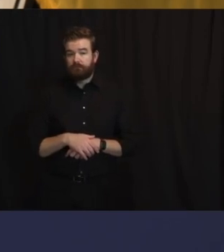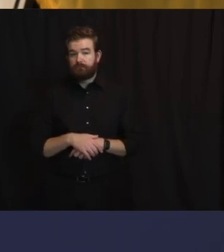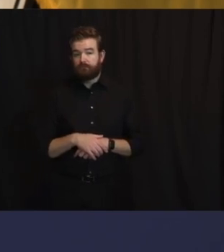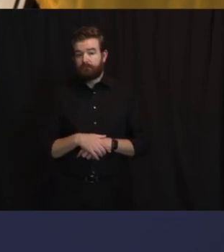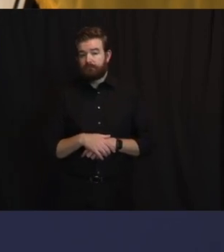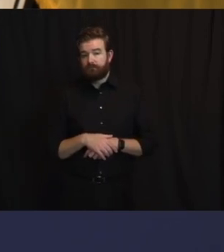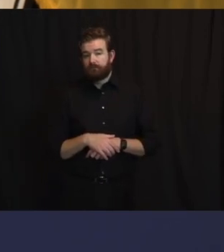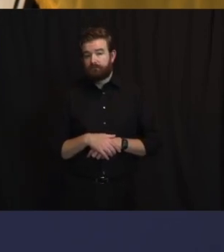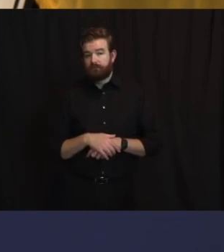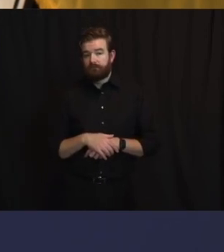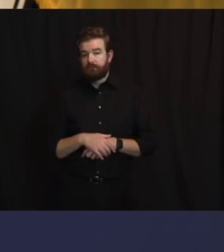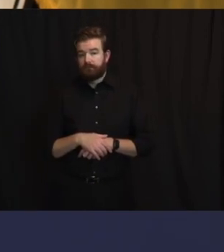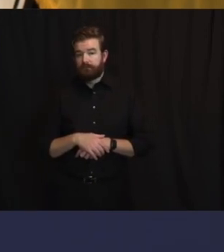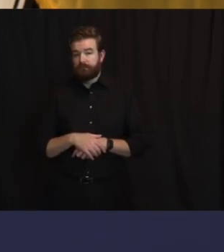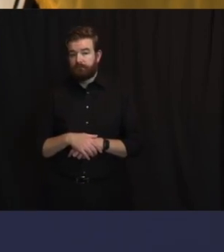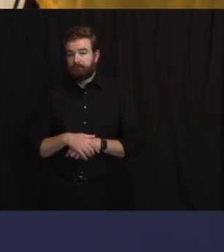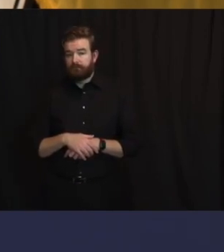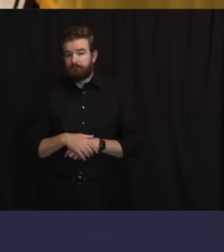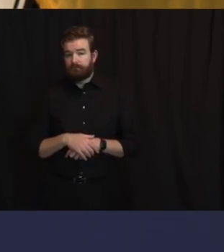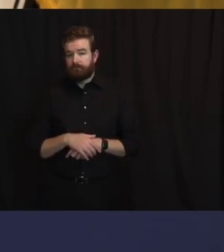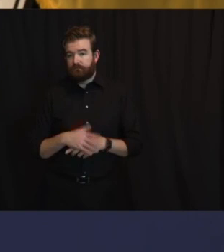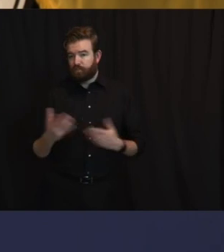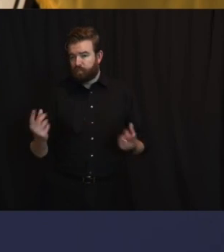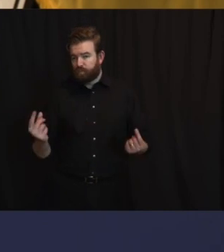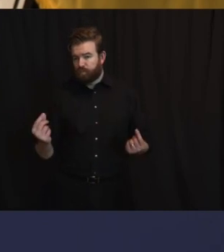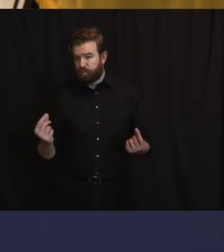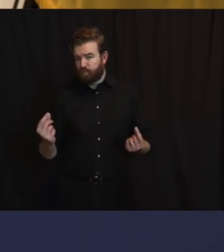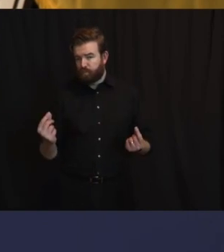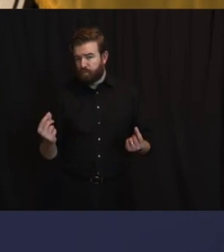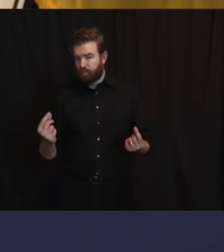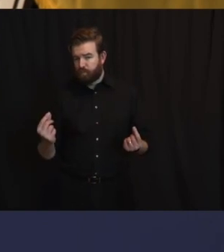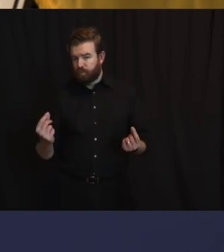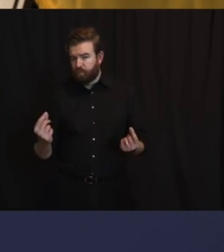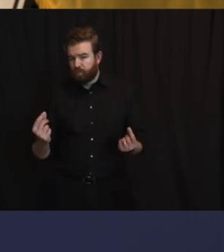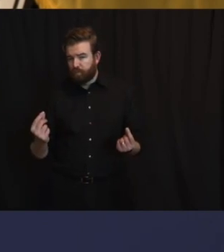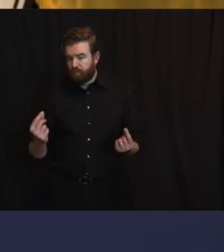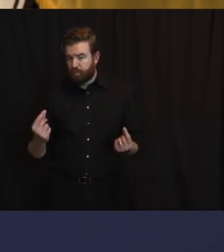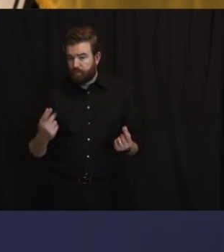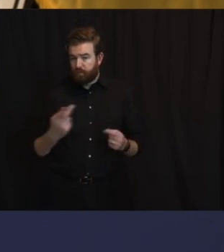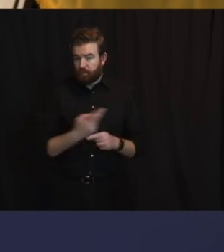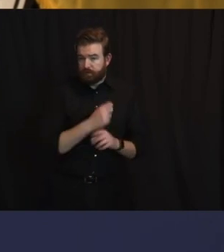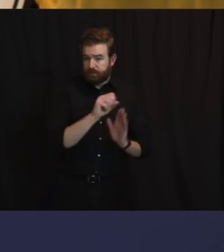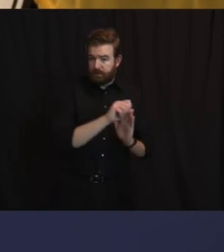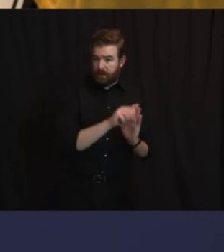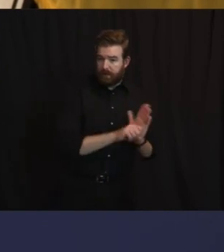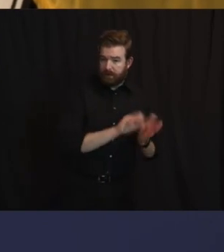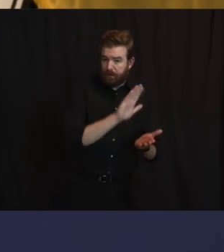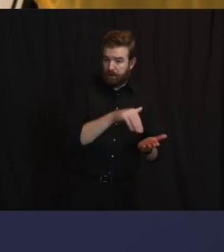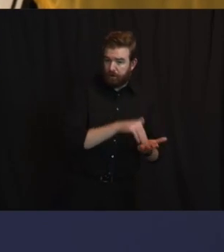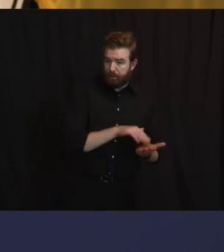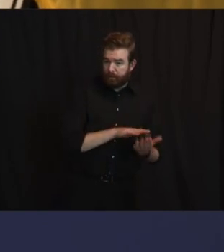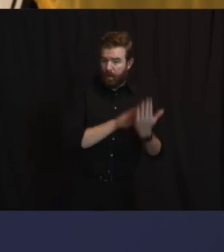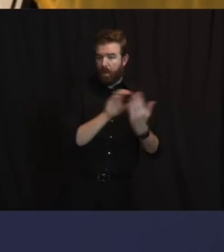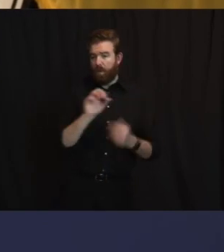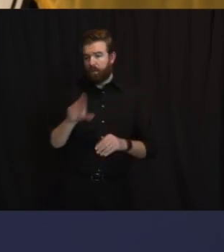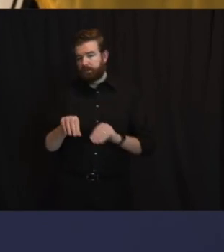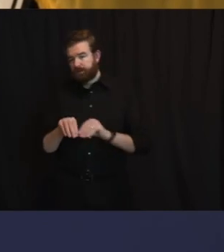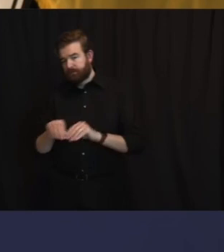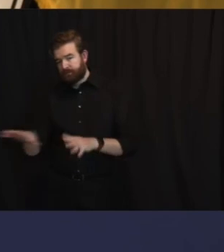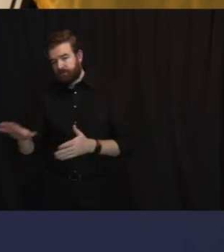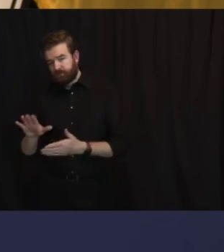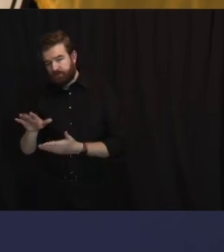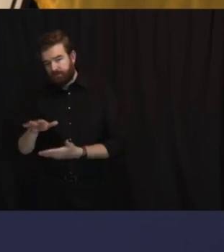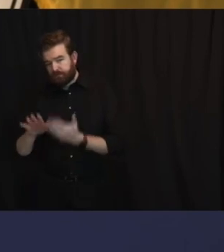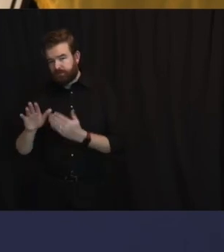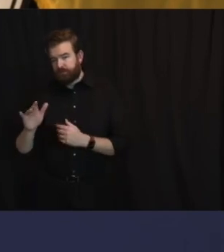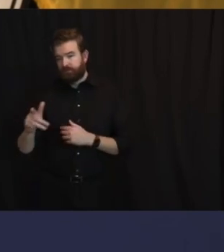say with conviction it'll be a little of each, all of the above. And then status of the triplets, which I know you addressed on Monday, but